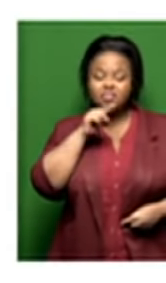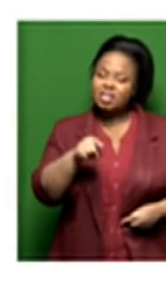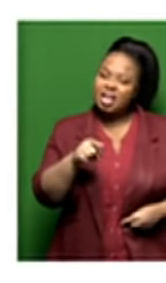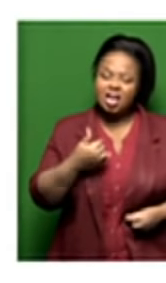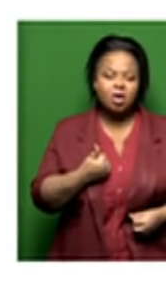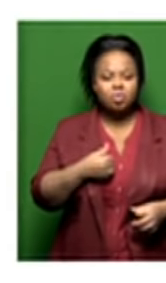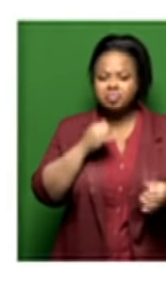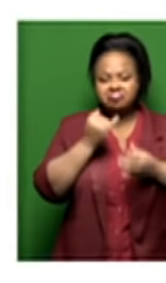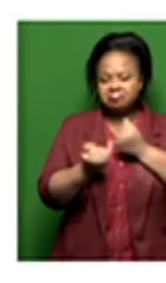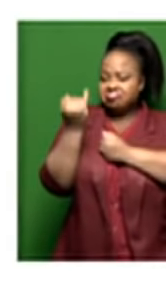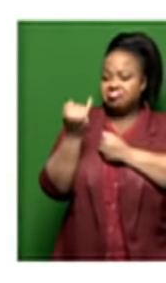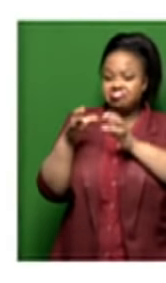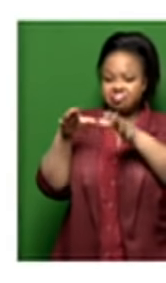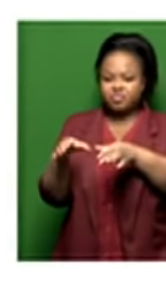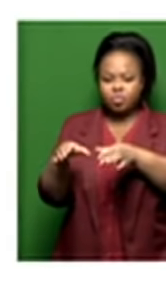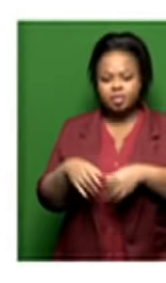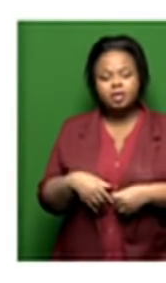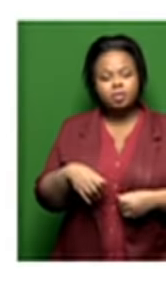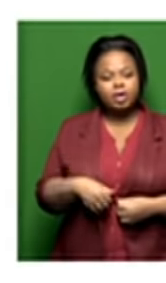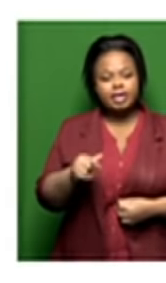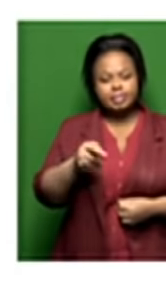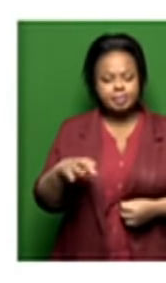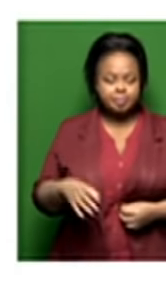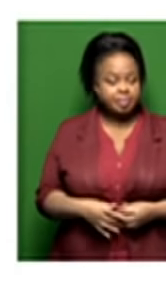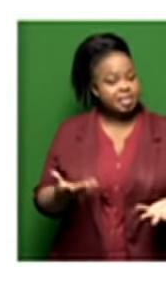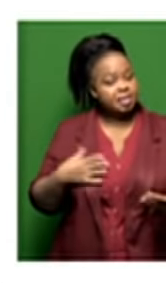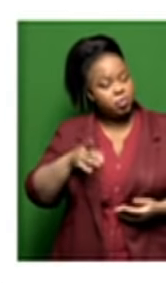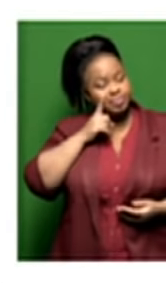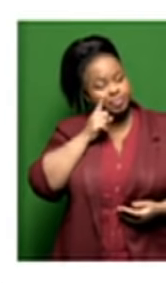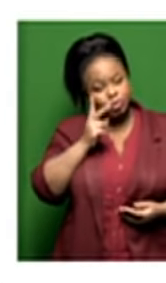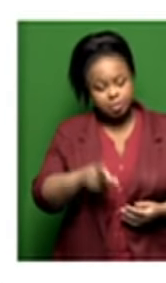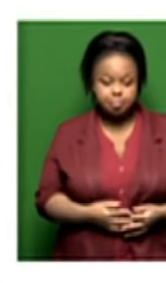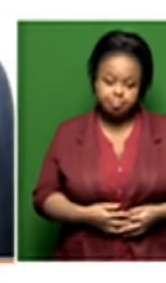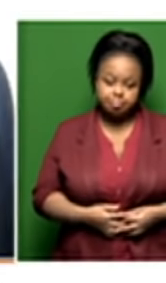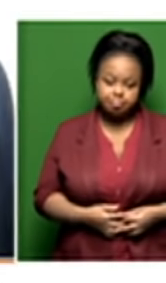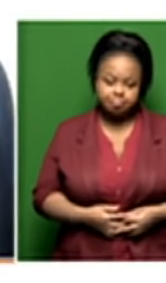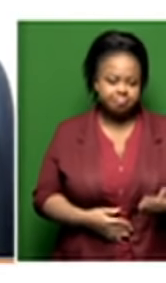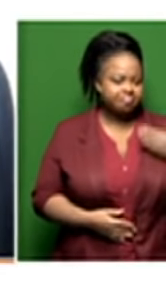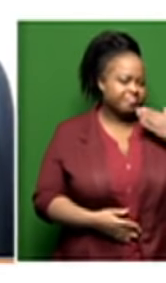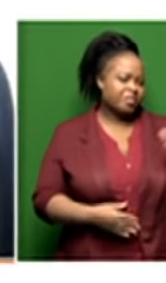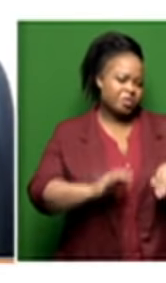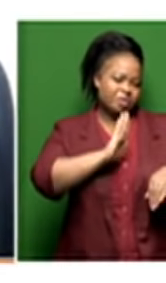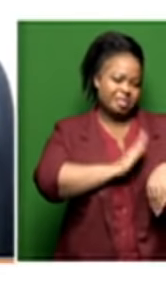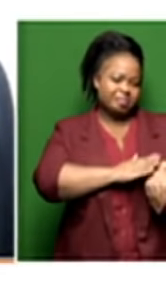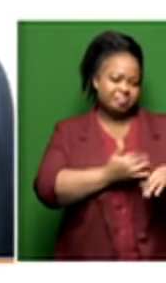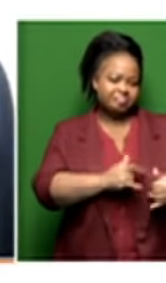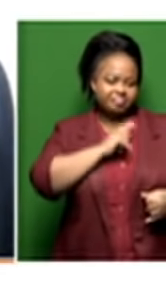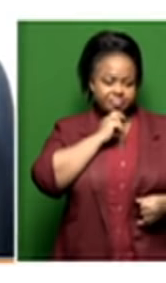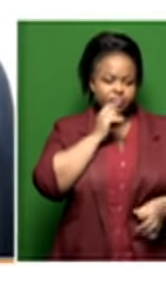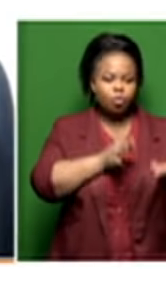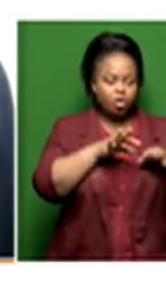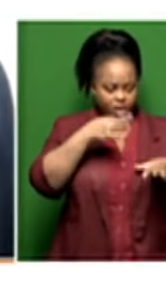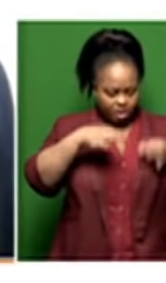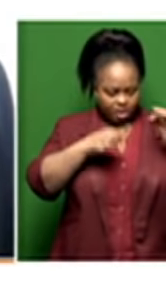succeed in isolating Mr. Zuma from the branches of the ANC? That stands to be seen. Thanks so much for your time this morning.